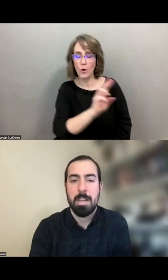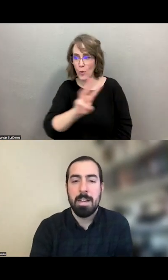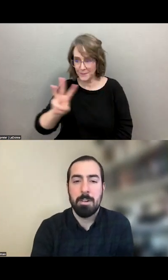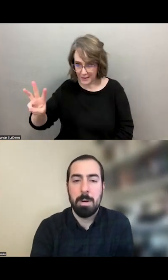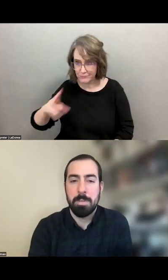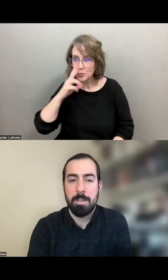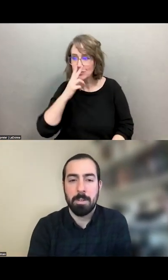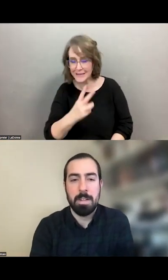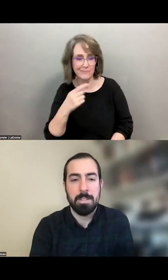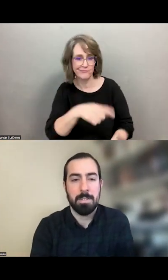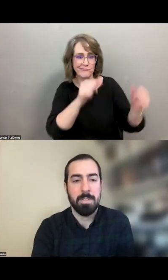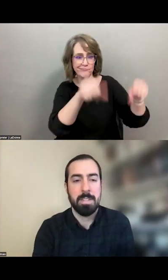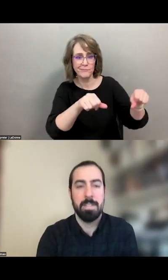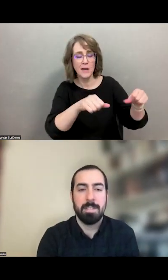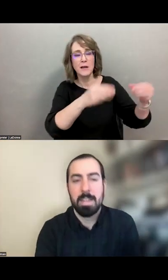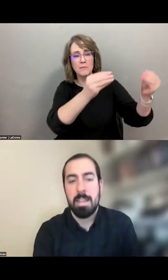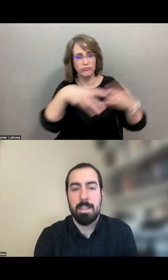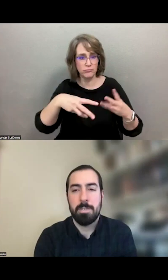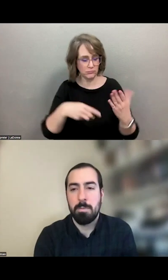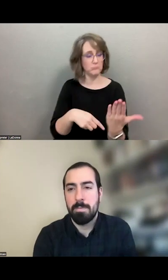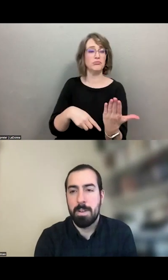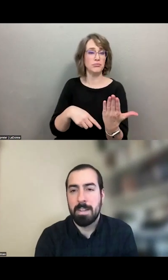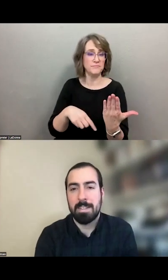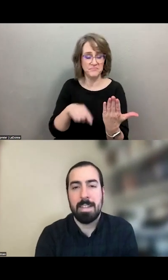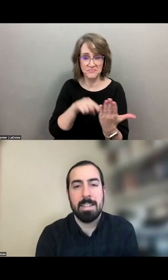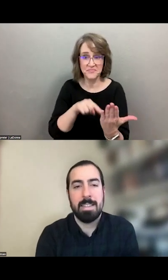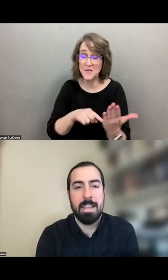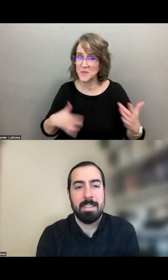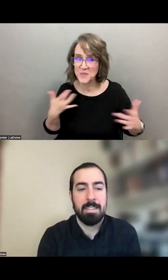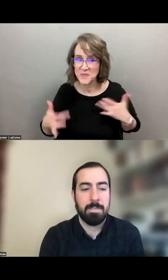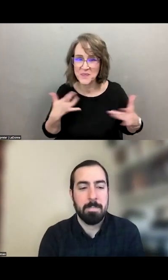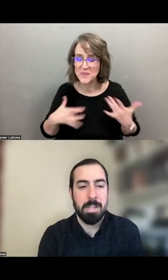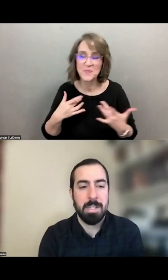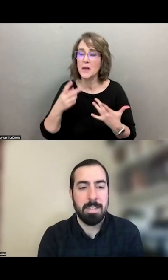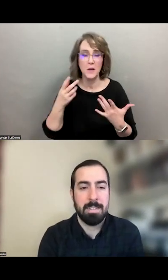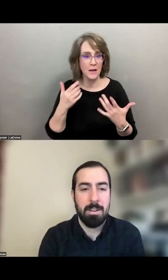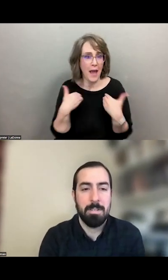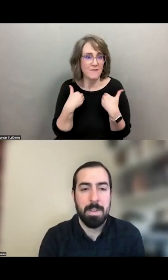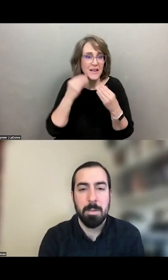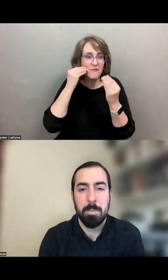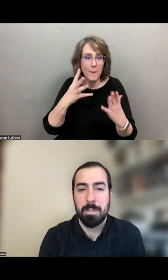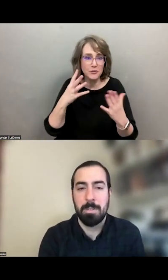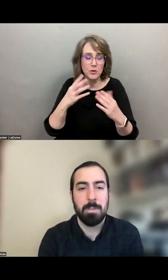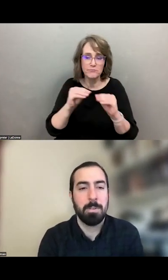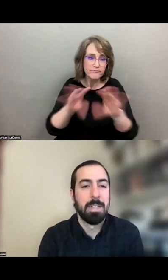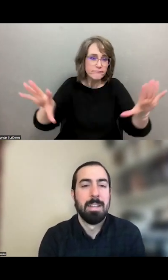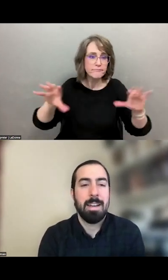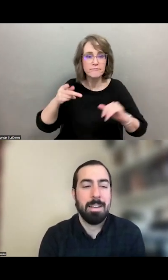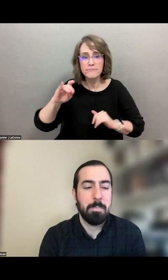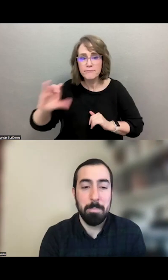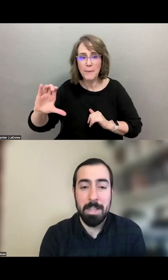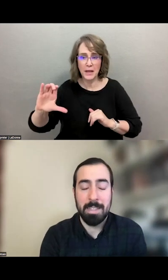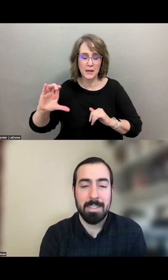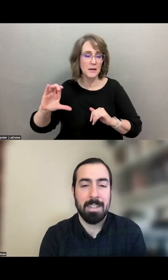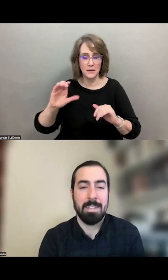Center website for crisis services. And so we're very excited that this information is now available to